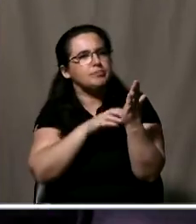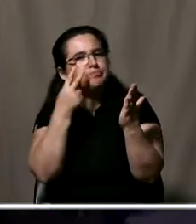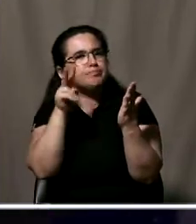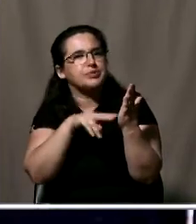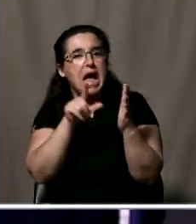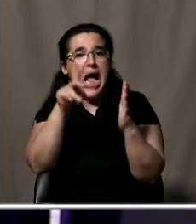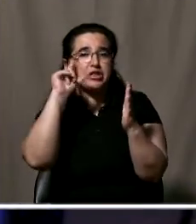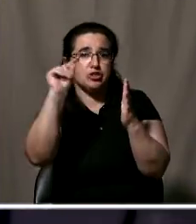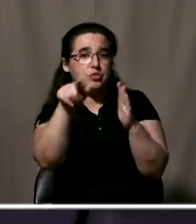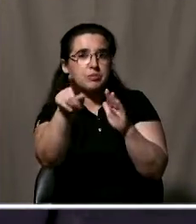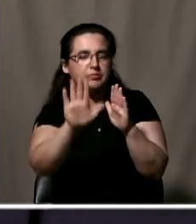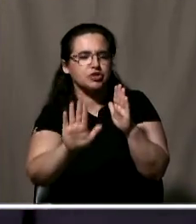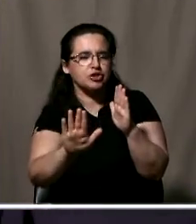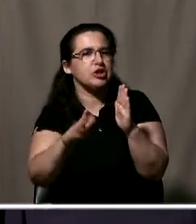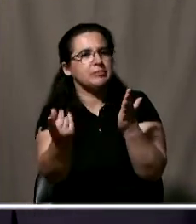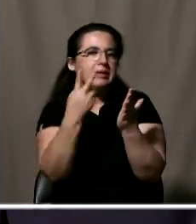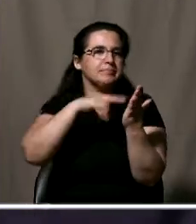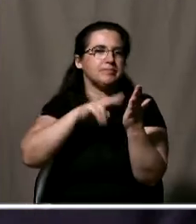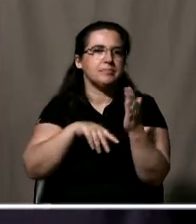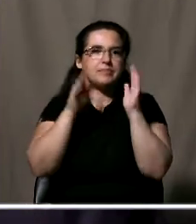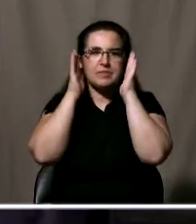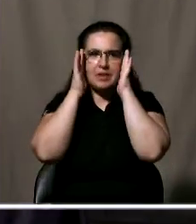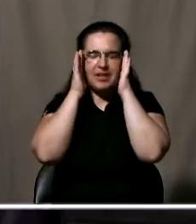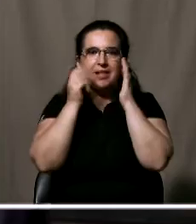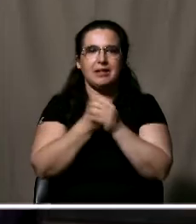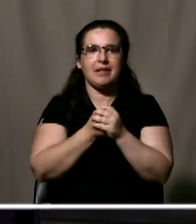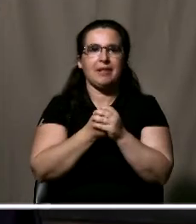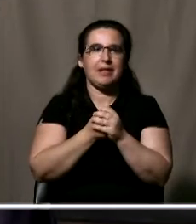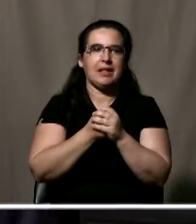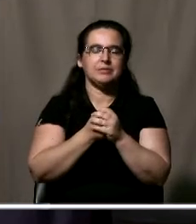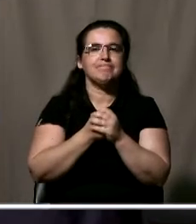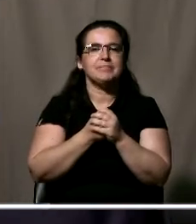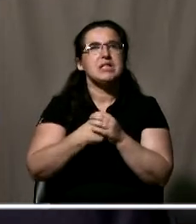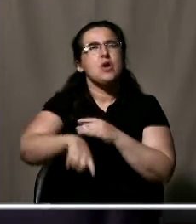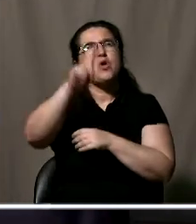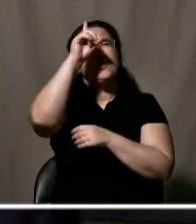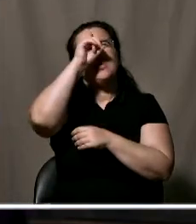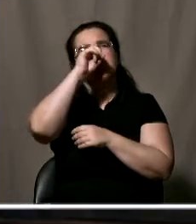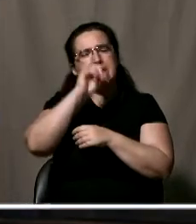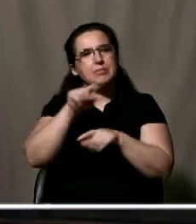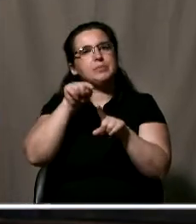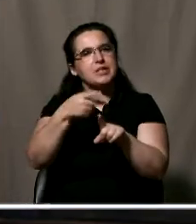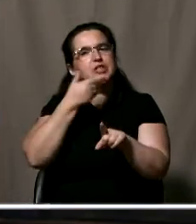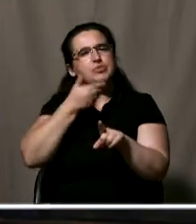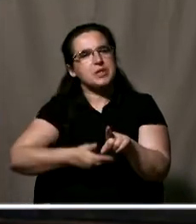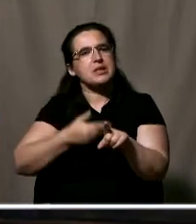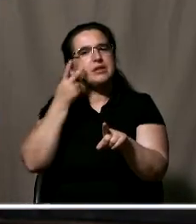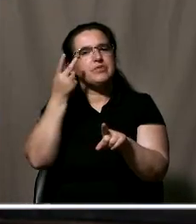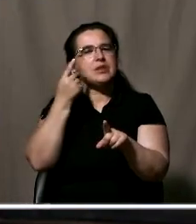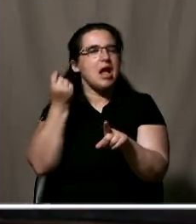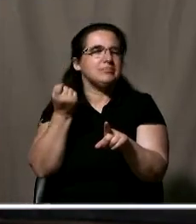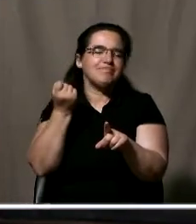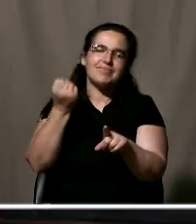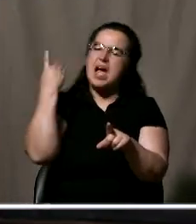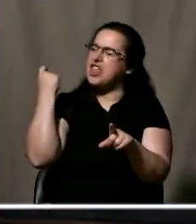ires embora. I remember the experience like it was yesterday. Eu lembro-me desta experiência como se fosse ontem. It